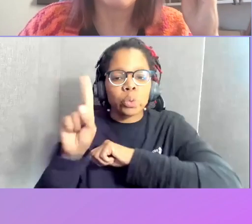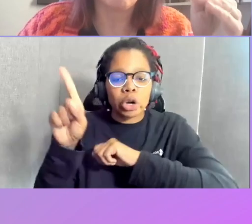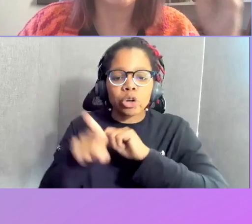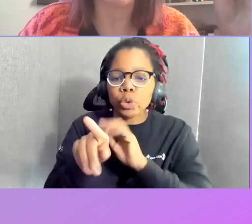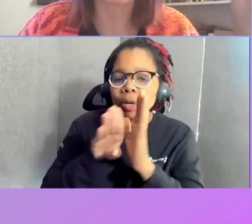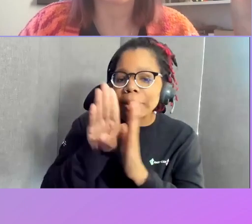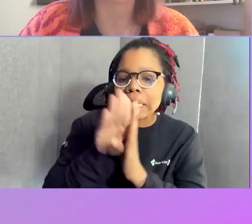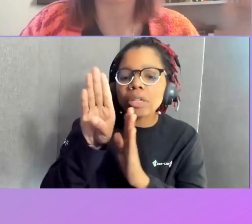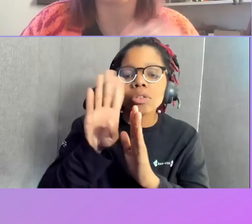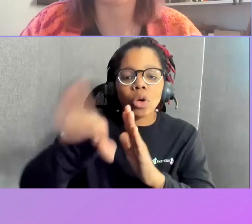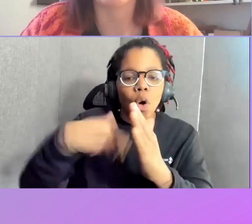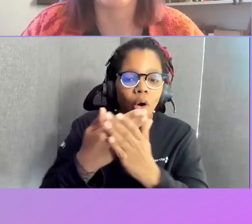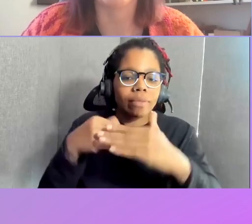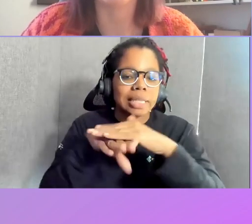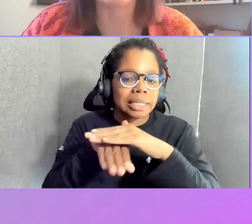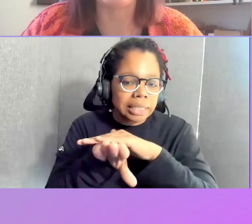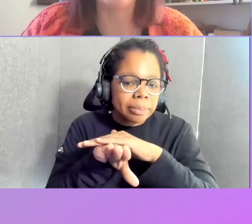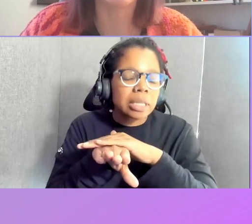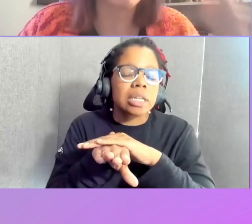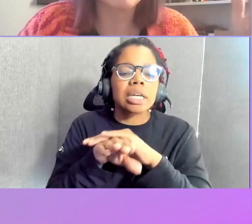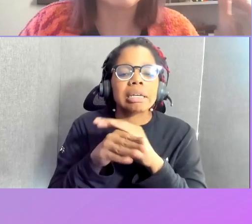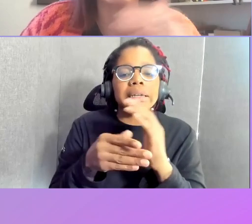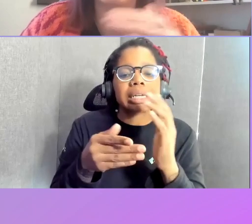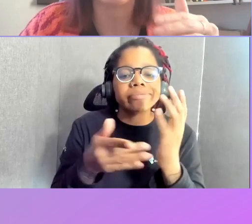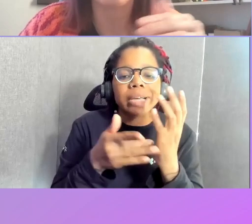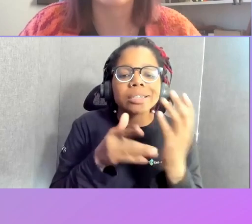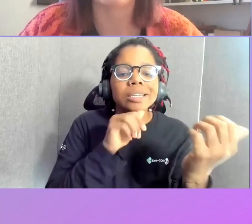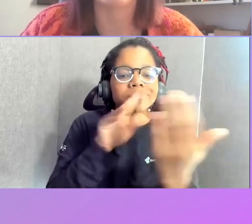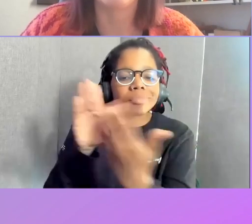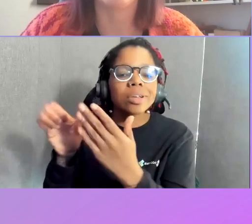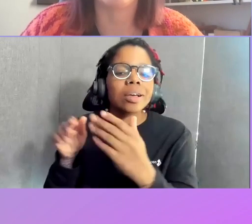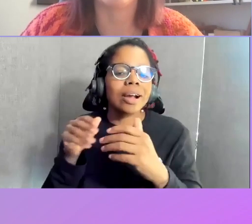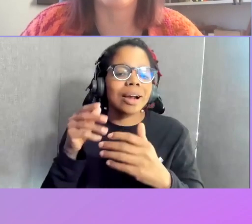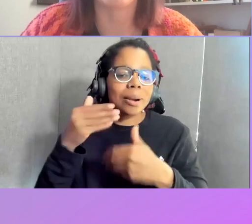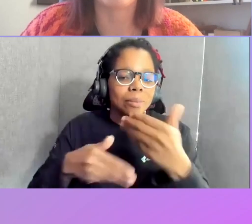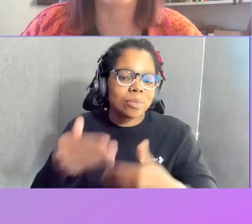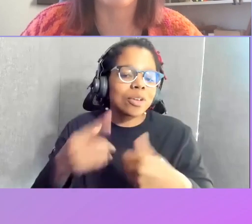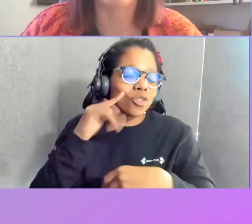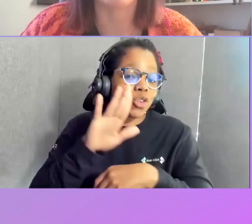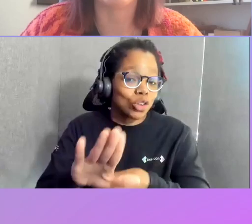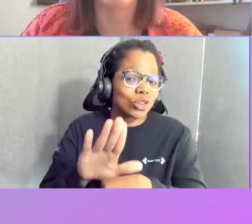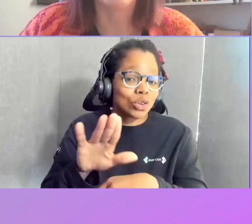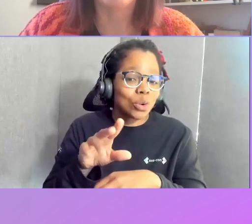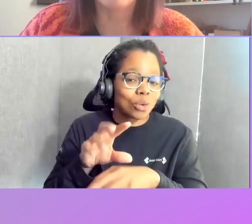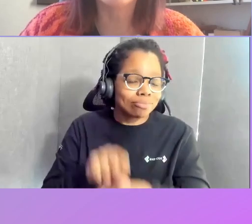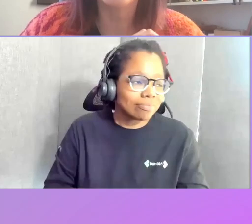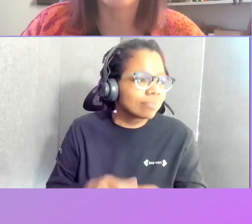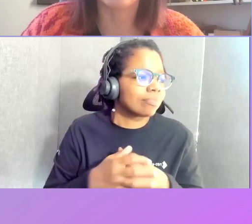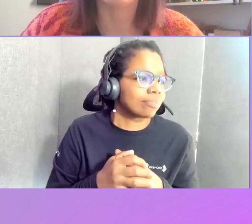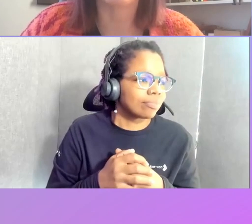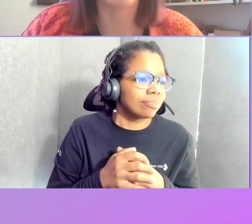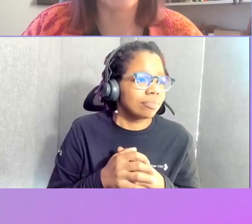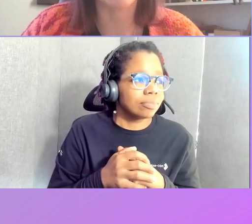all of the accessibility techniques and practices in your process. that I'm about to recommend, and that